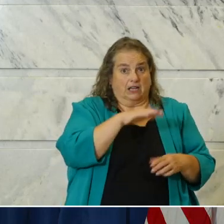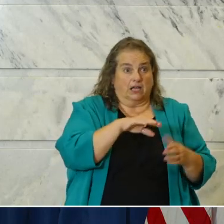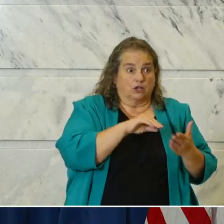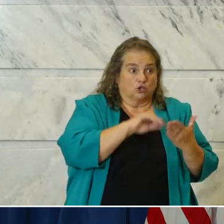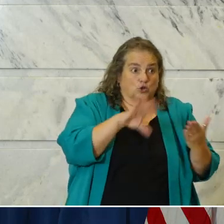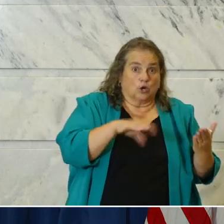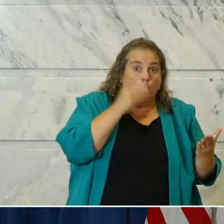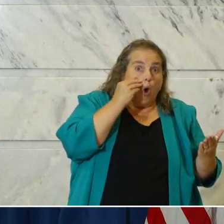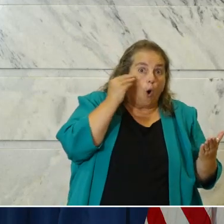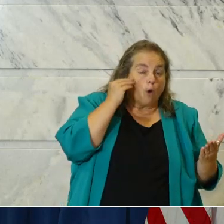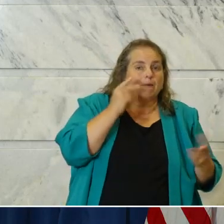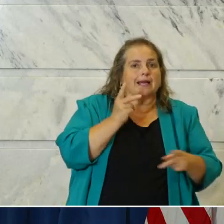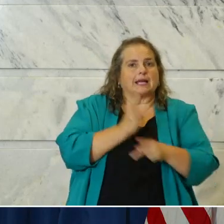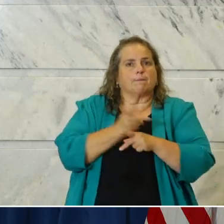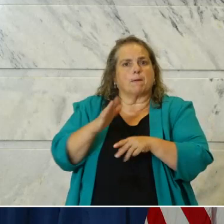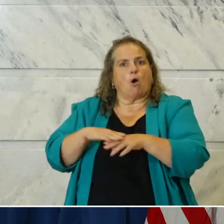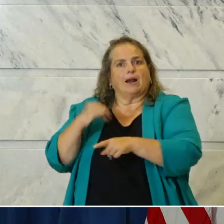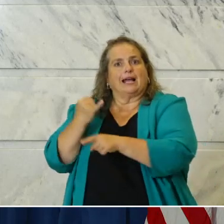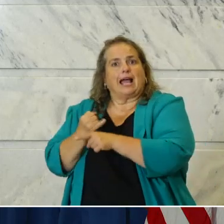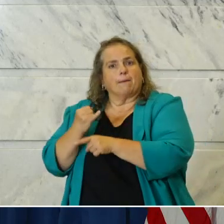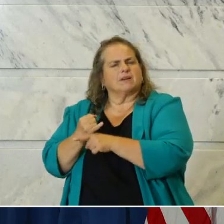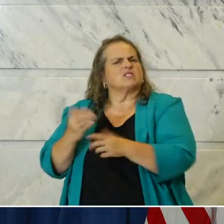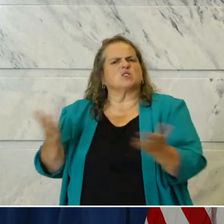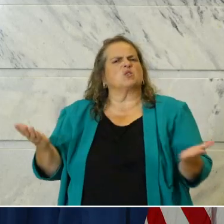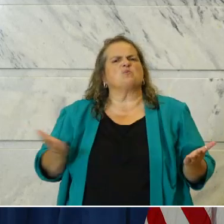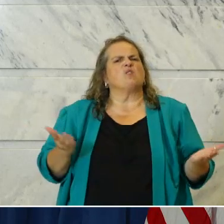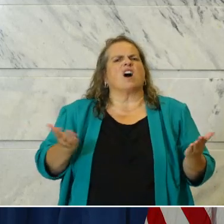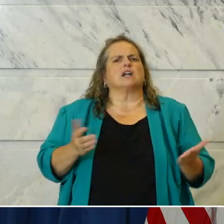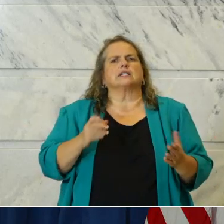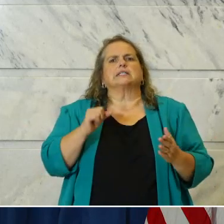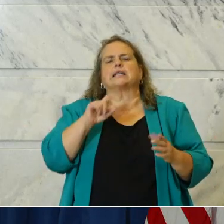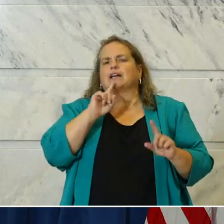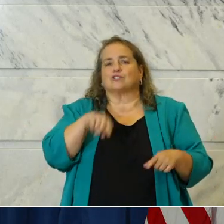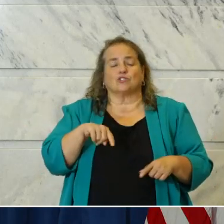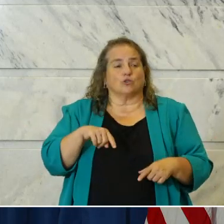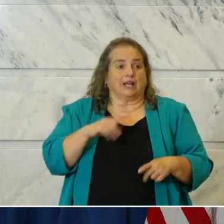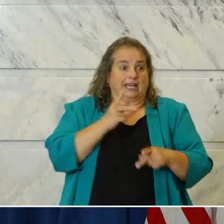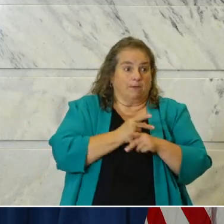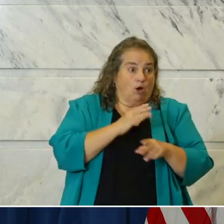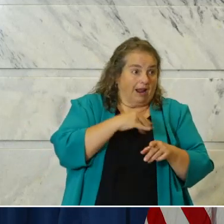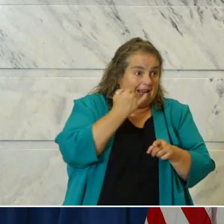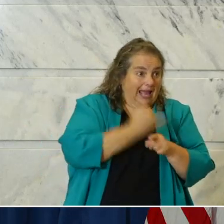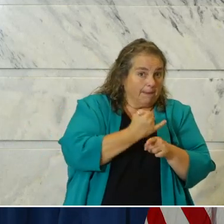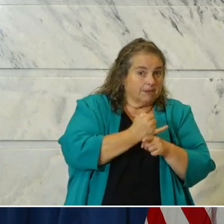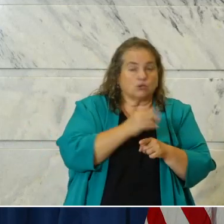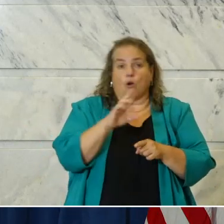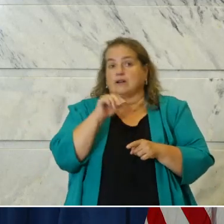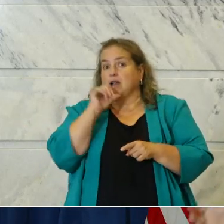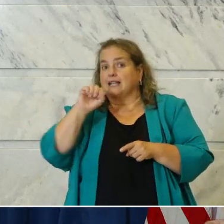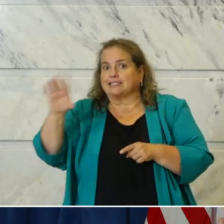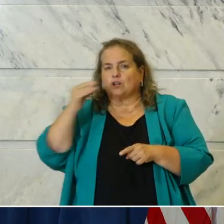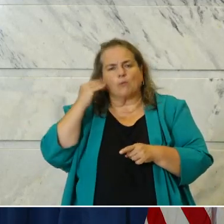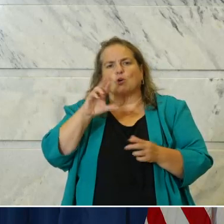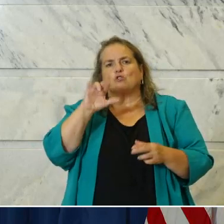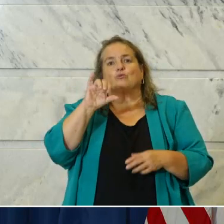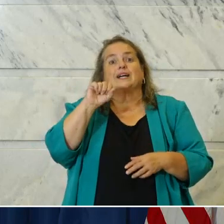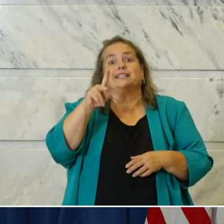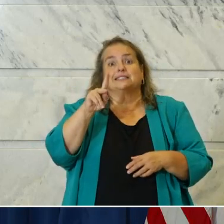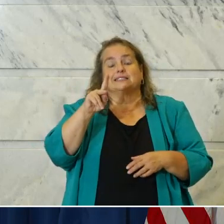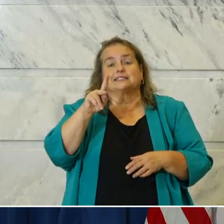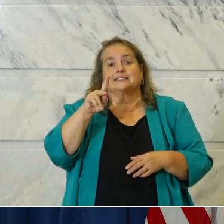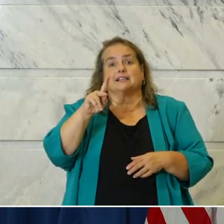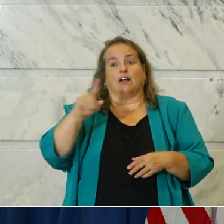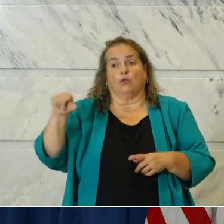campus. The keeping them on campus, not sending them home, your risk is that they break